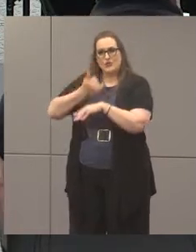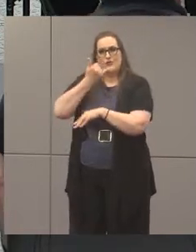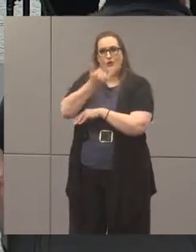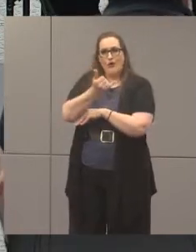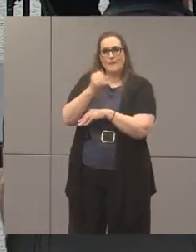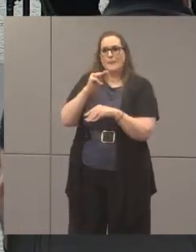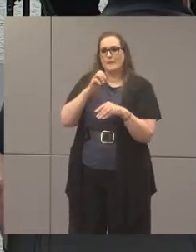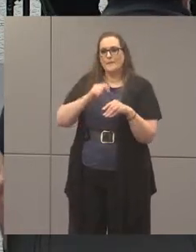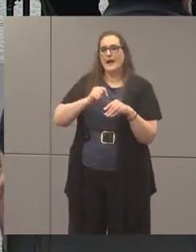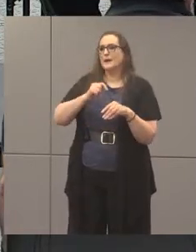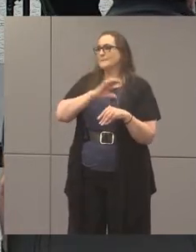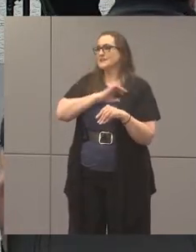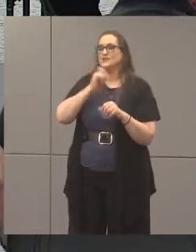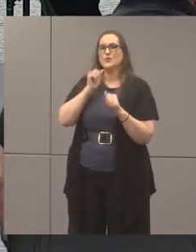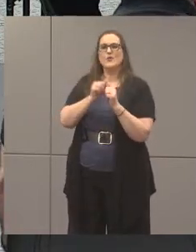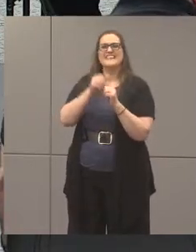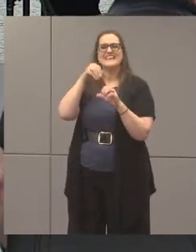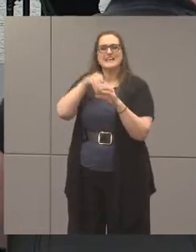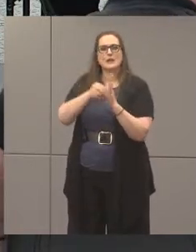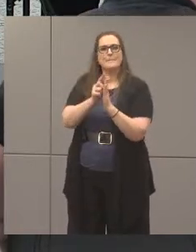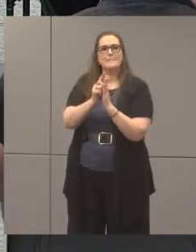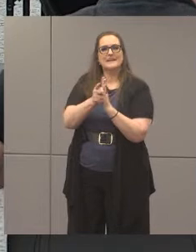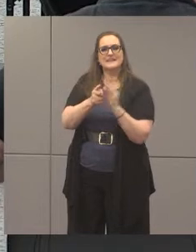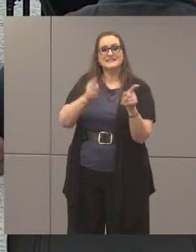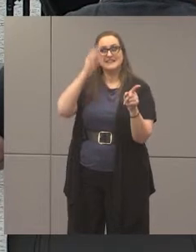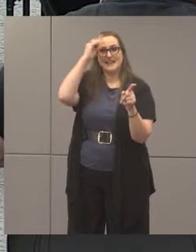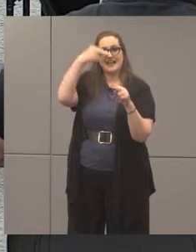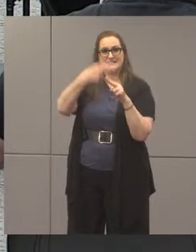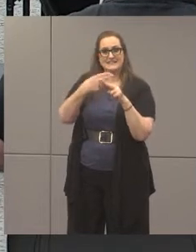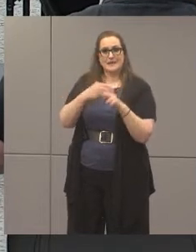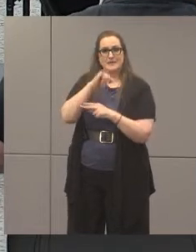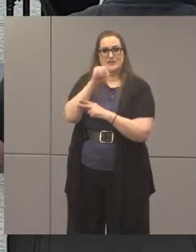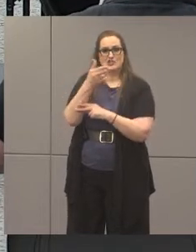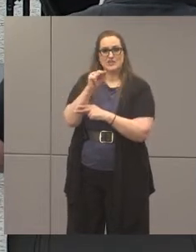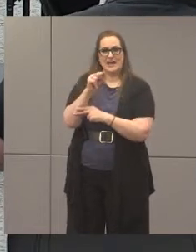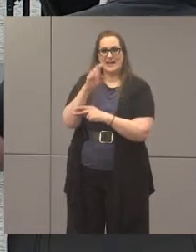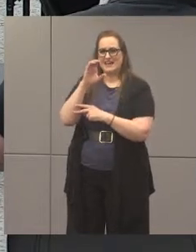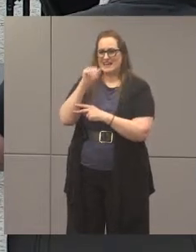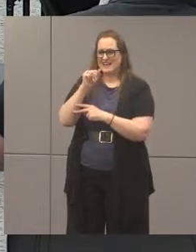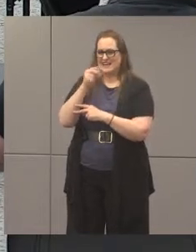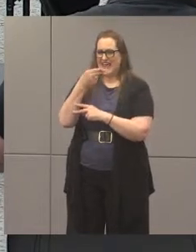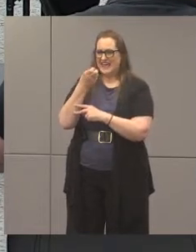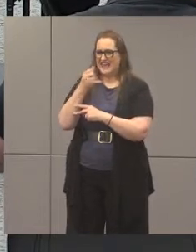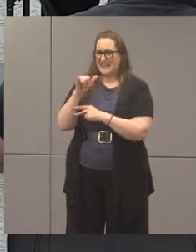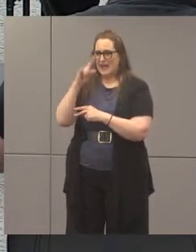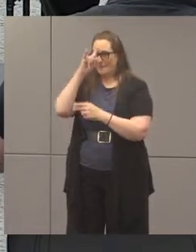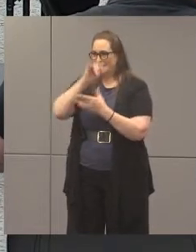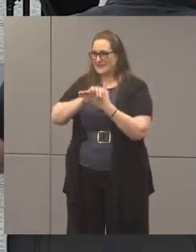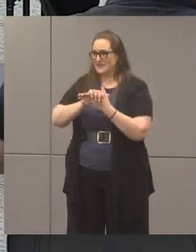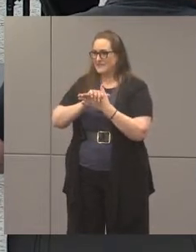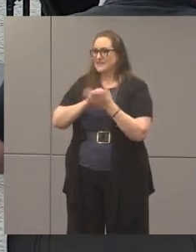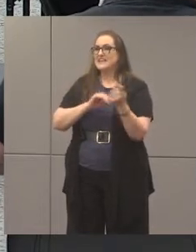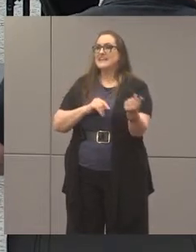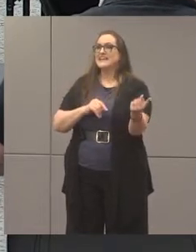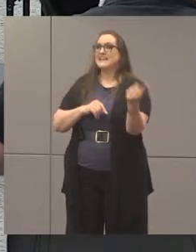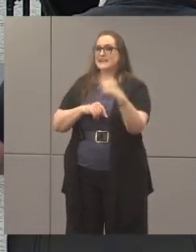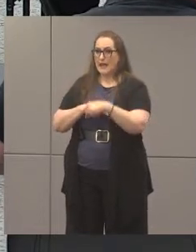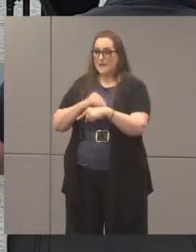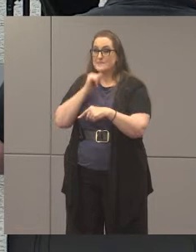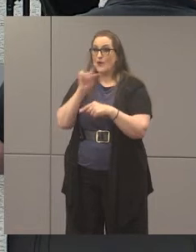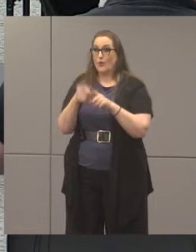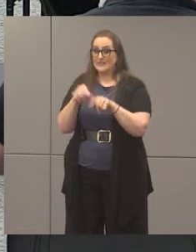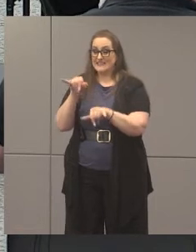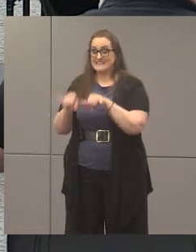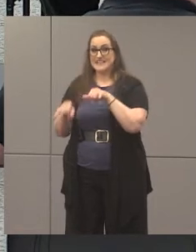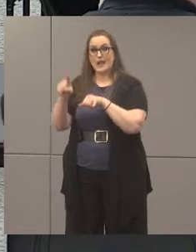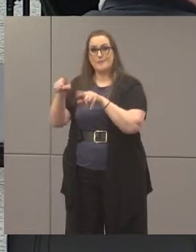police. Within minutes, this guy's name is John Cahey, I Yes. believe. He came, and not only did he stay,